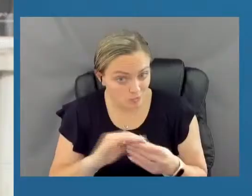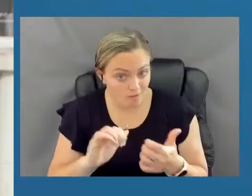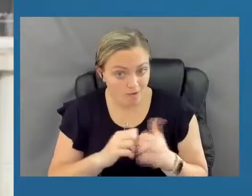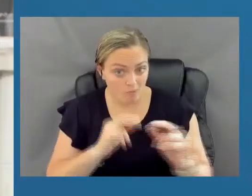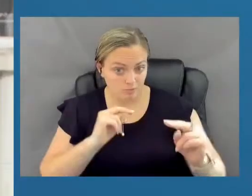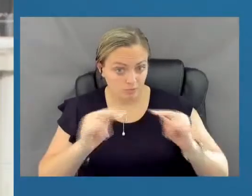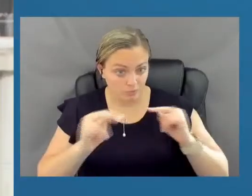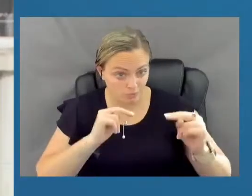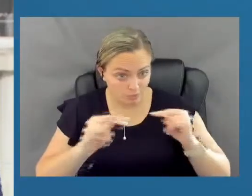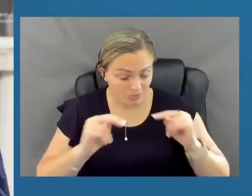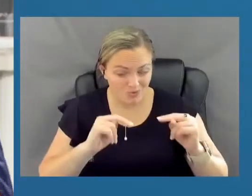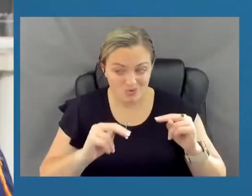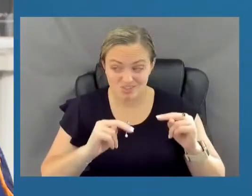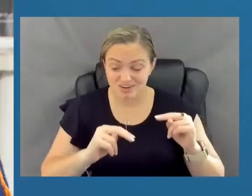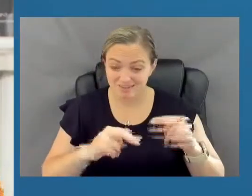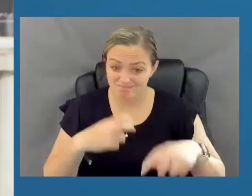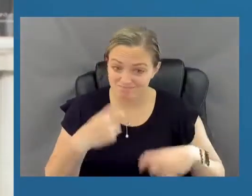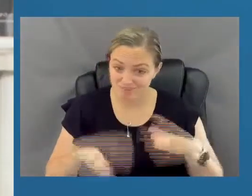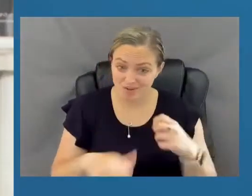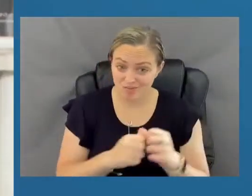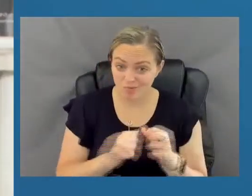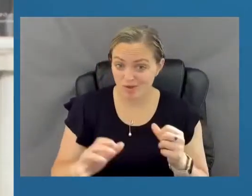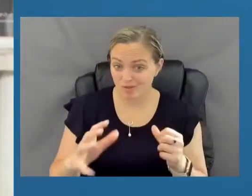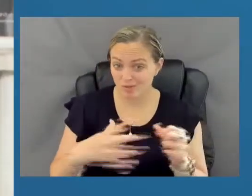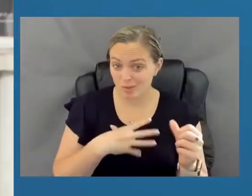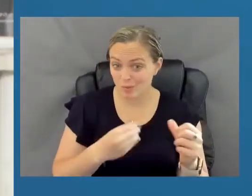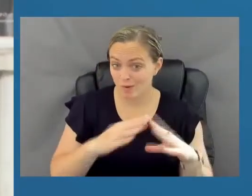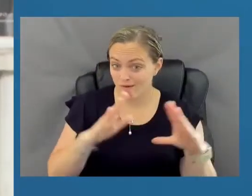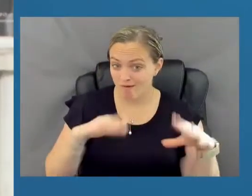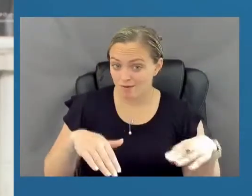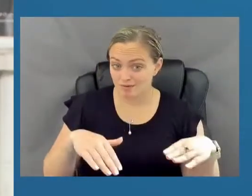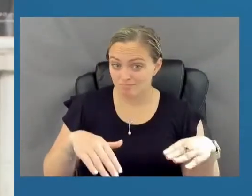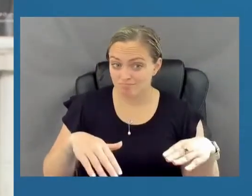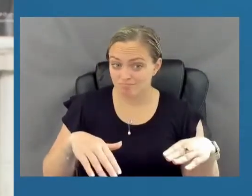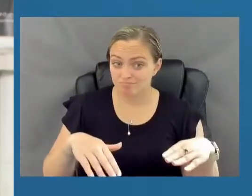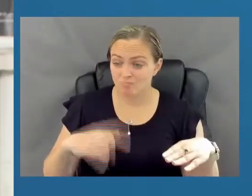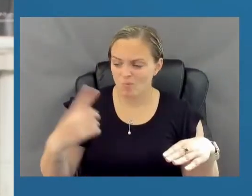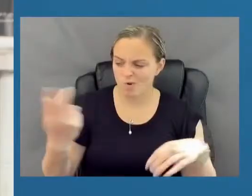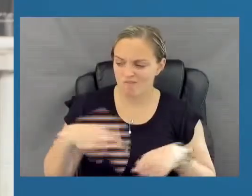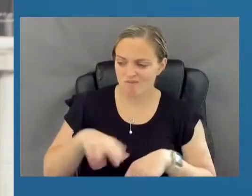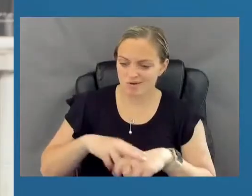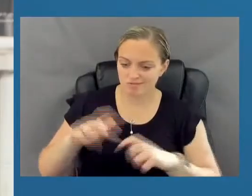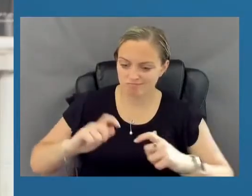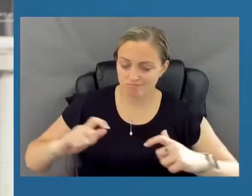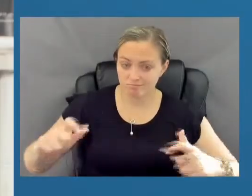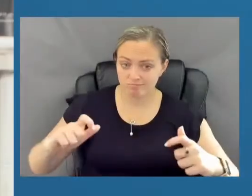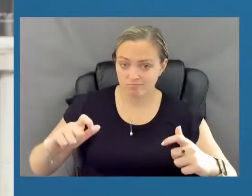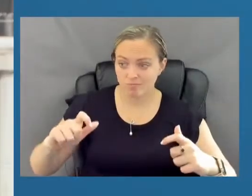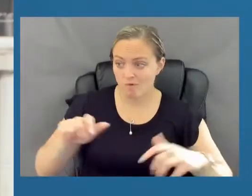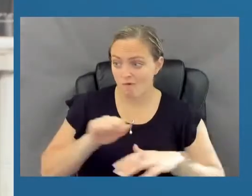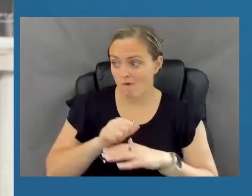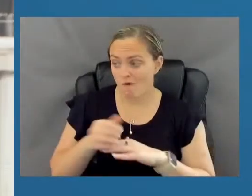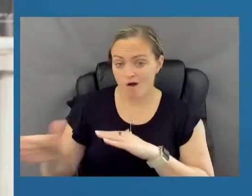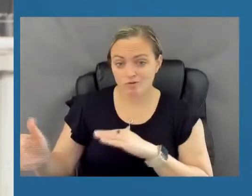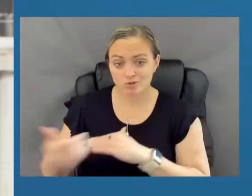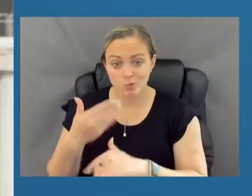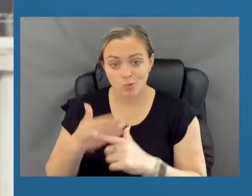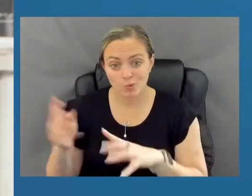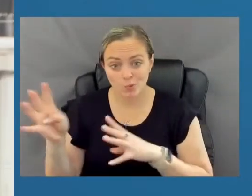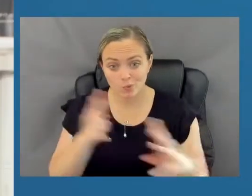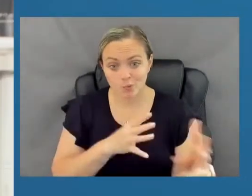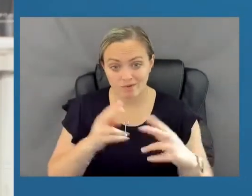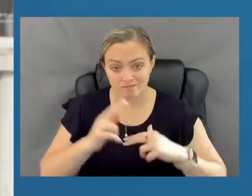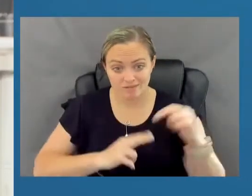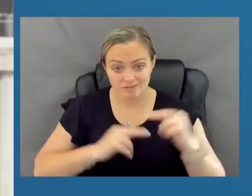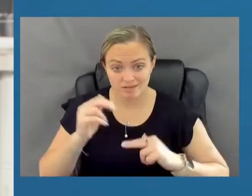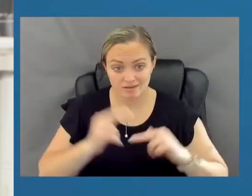pretty intensely with the White House to bring back on one of our nation's largest offshore wind facilities. It